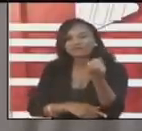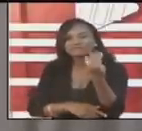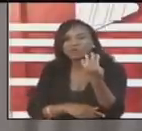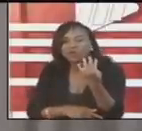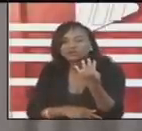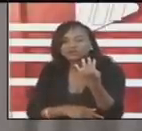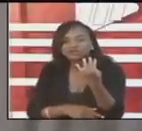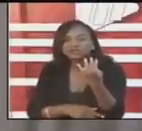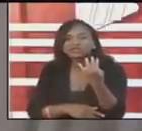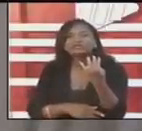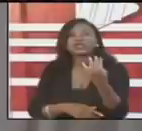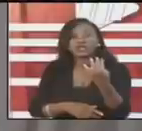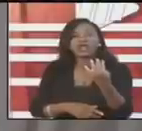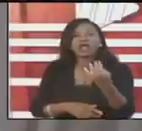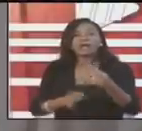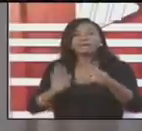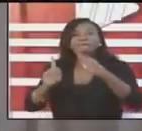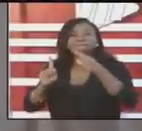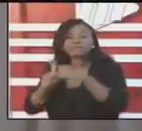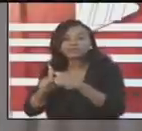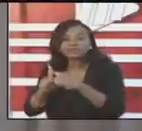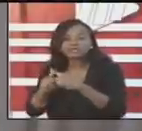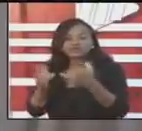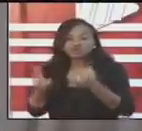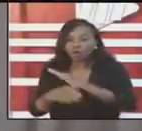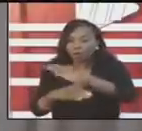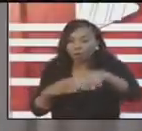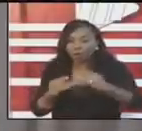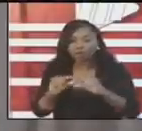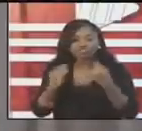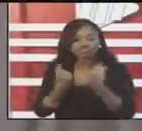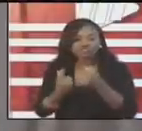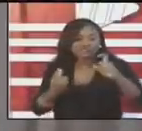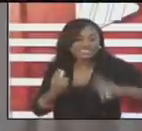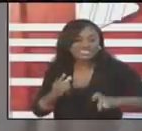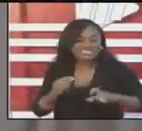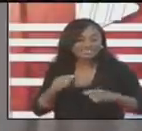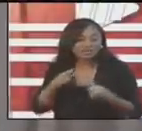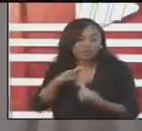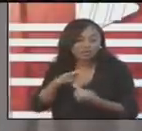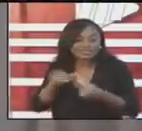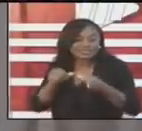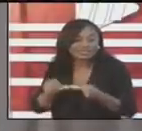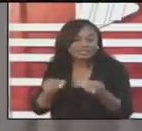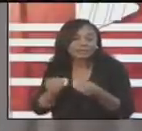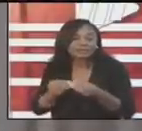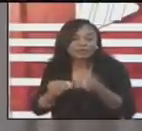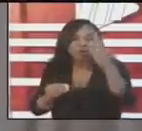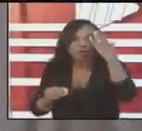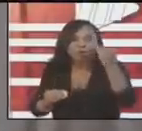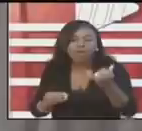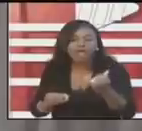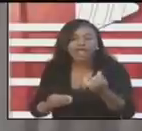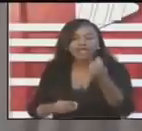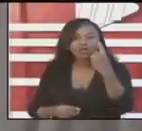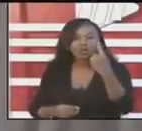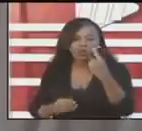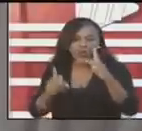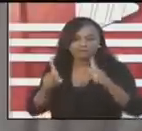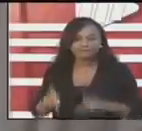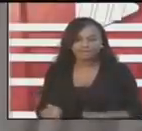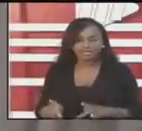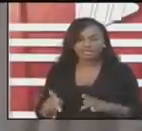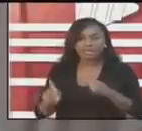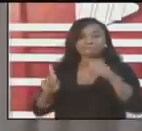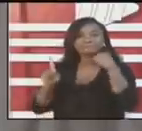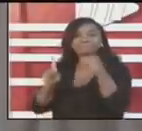entire group of them, 45 of them, have to stay at an additional period of time and be retested because of that late positive in that facility. So the